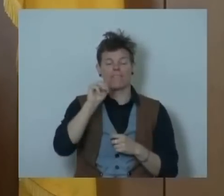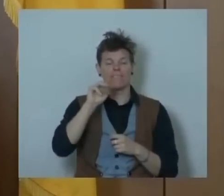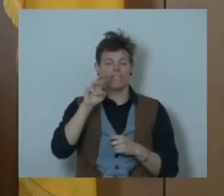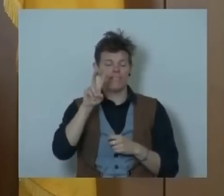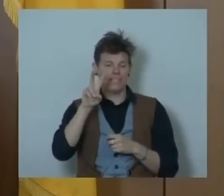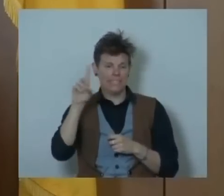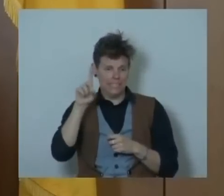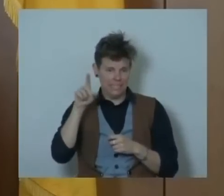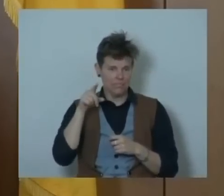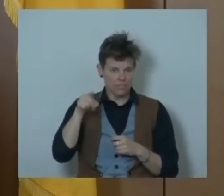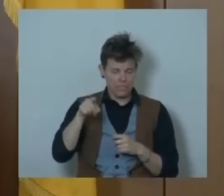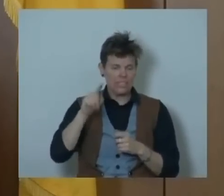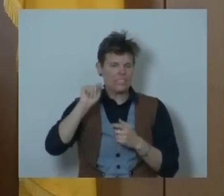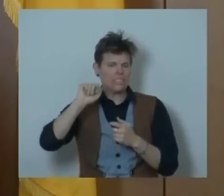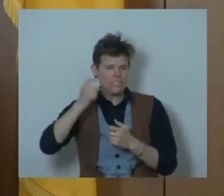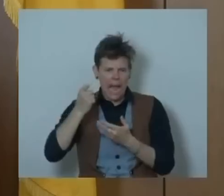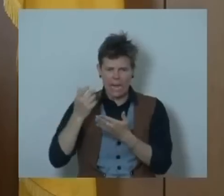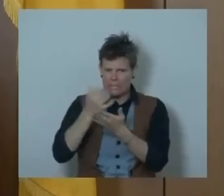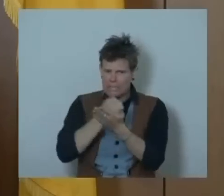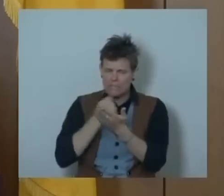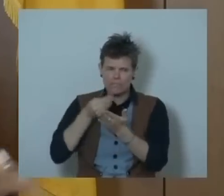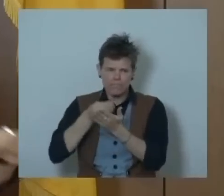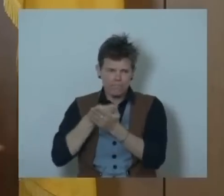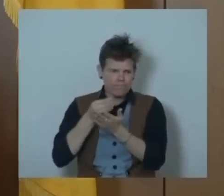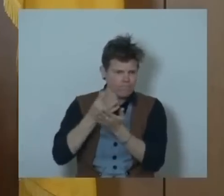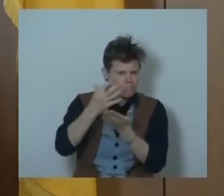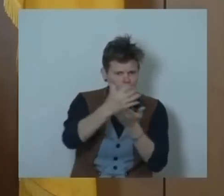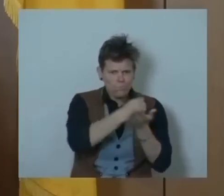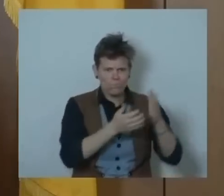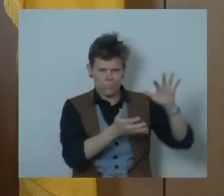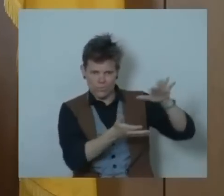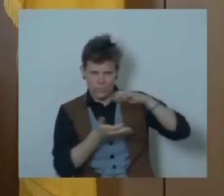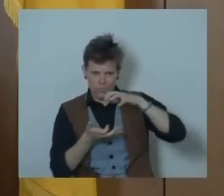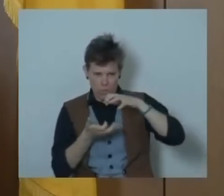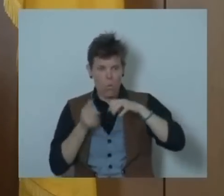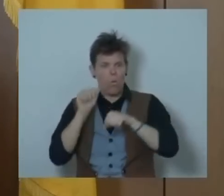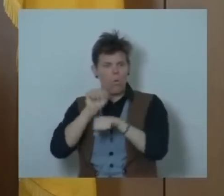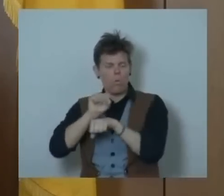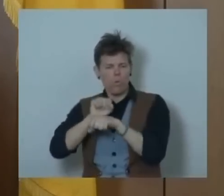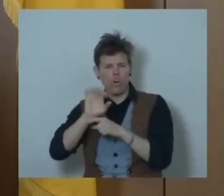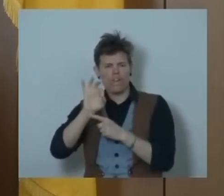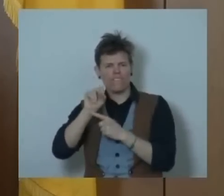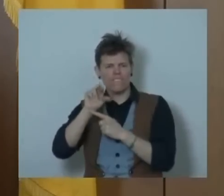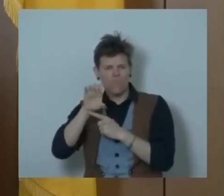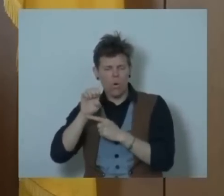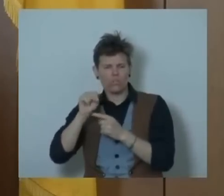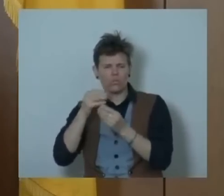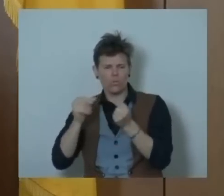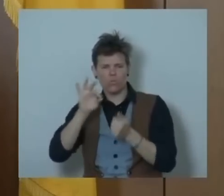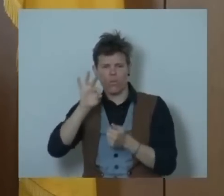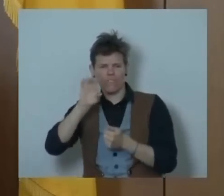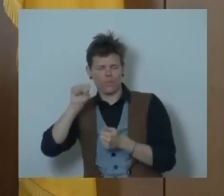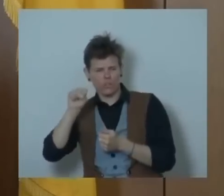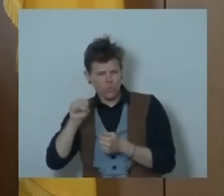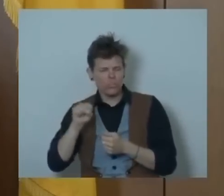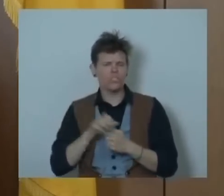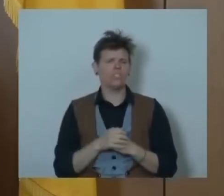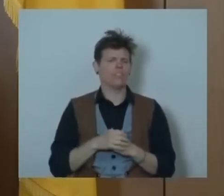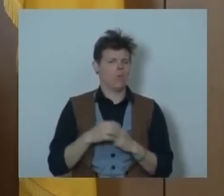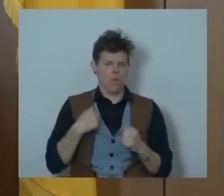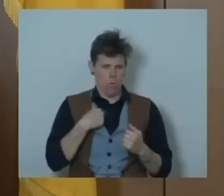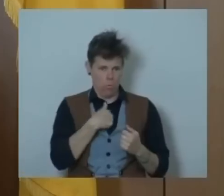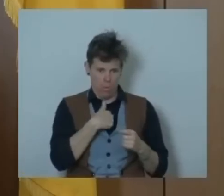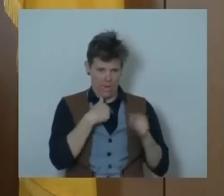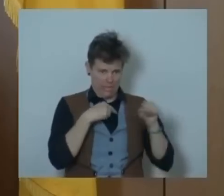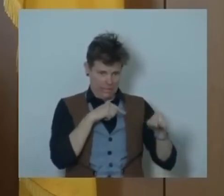support workforce solutions. So we're all working to try to manage incredible stresses